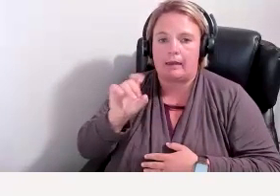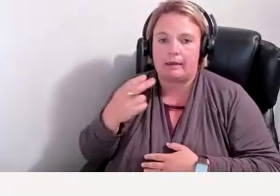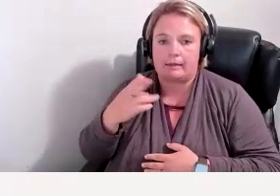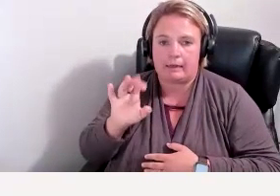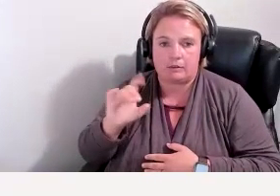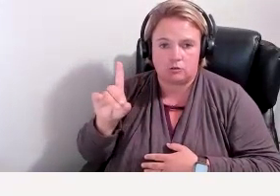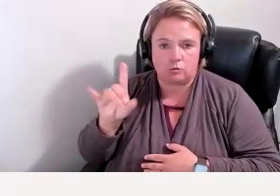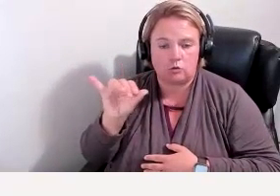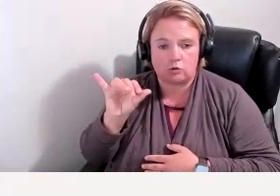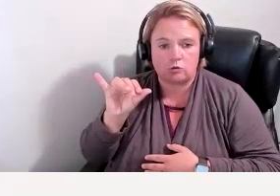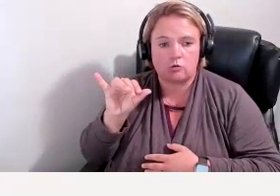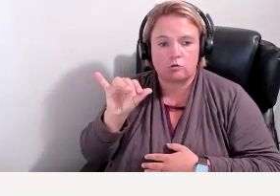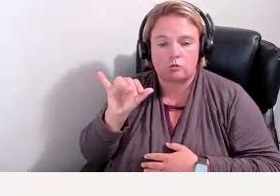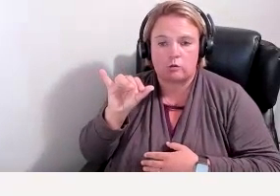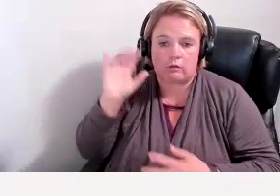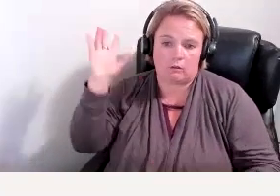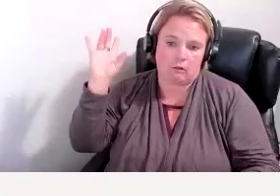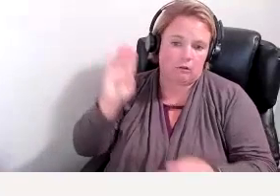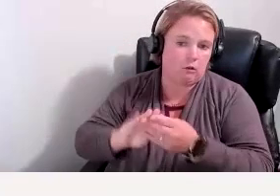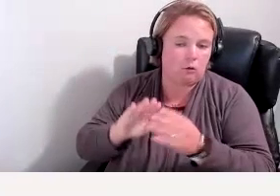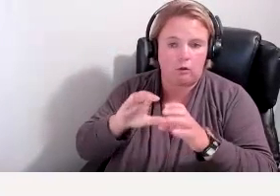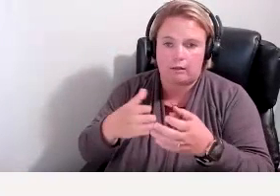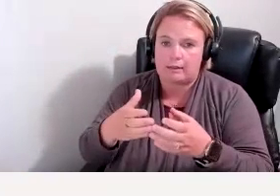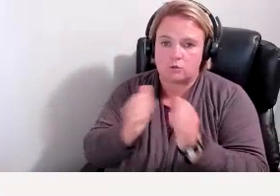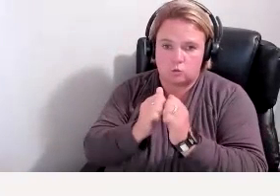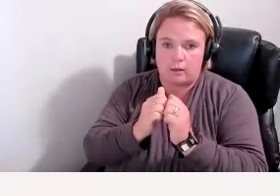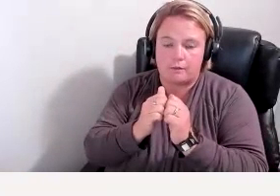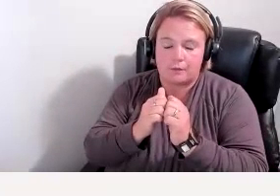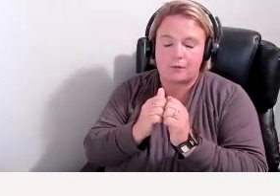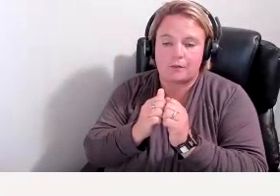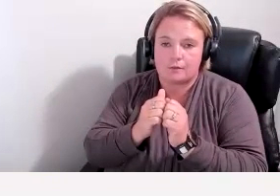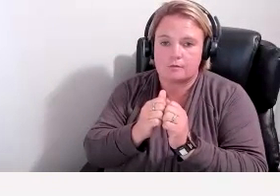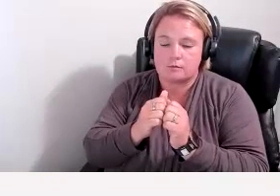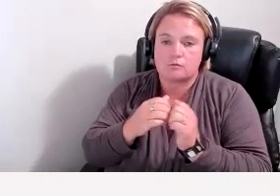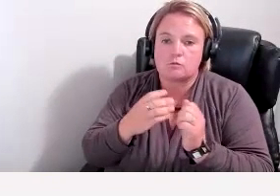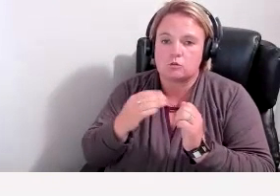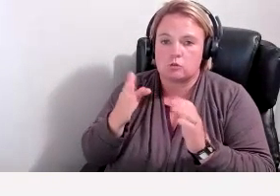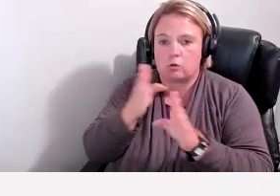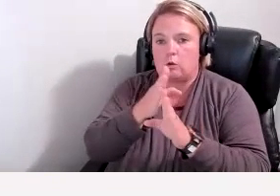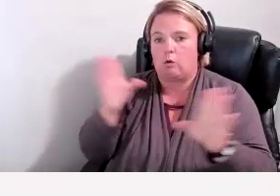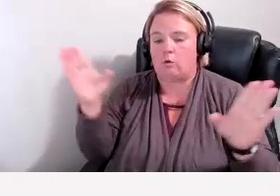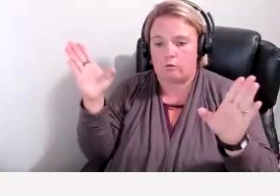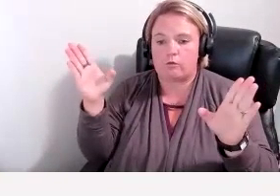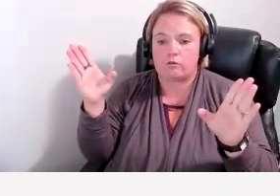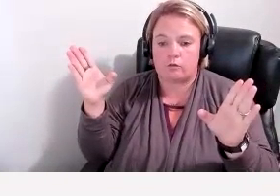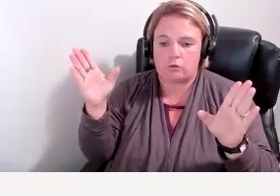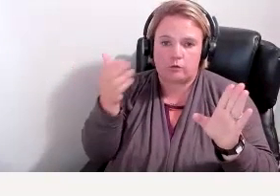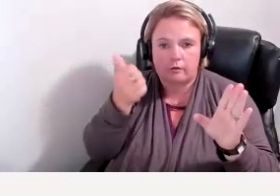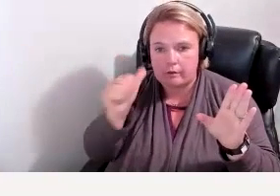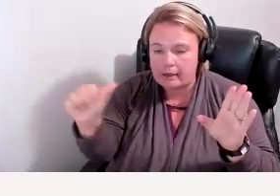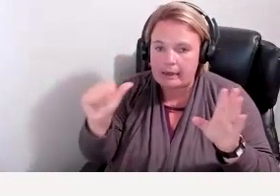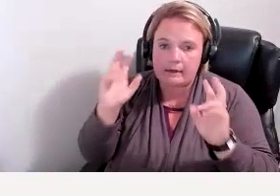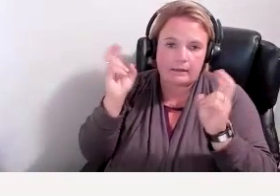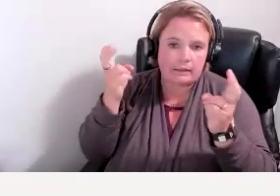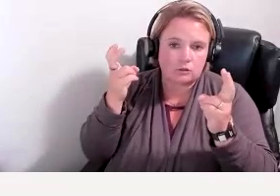My Dashboard, that's all of your courses then. And so you can get an overview of any issues